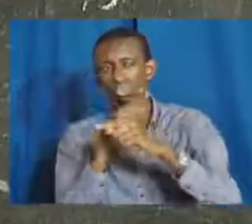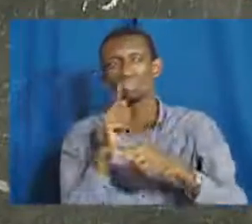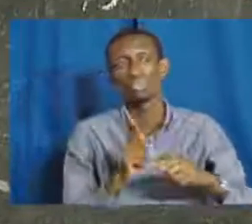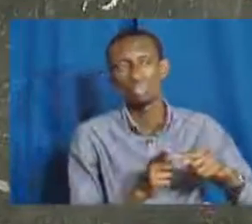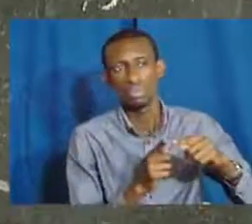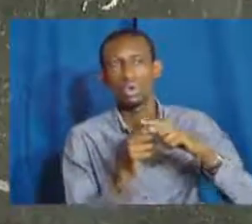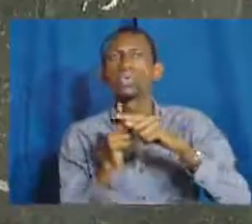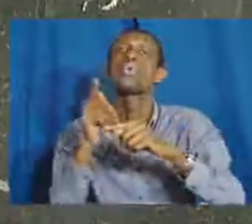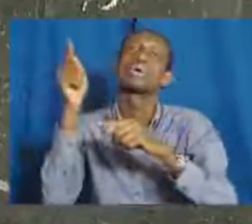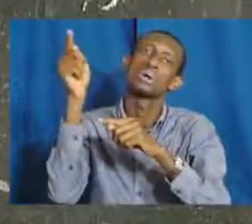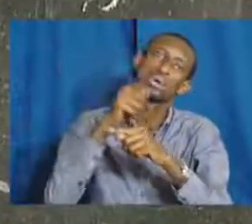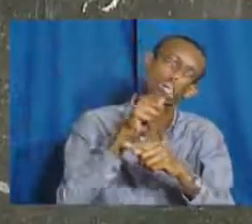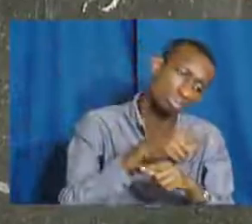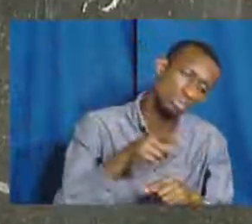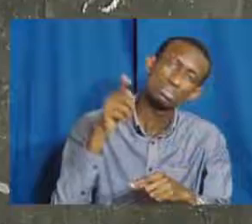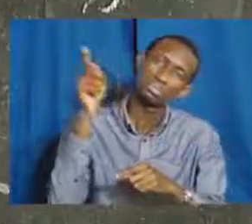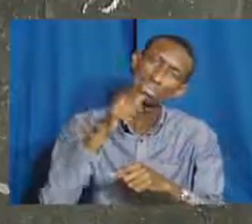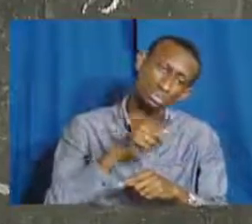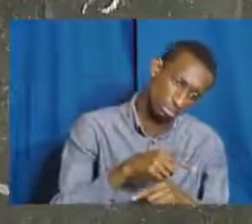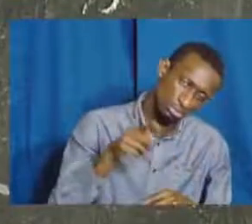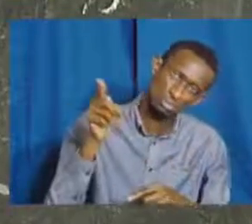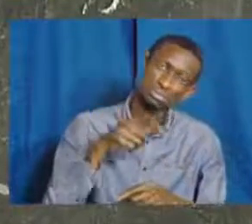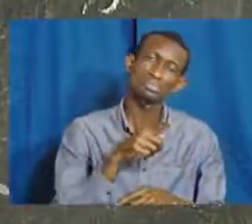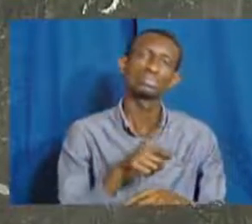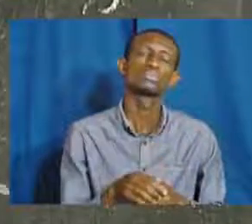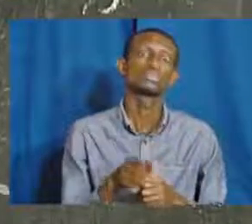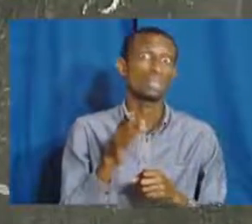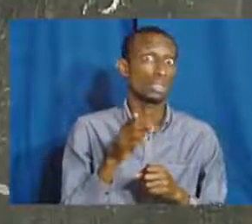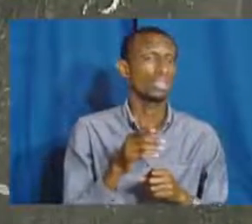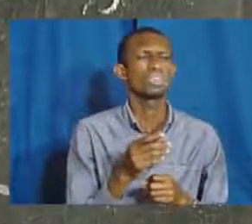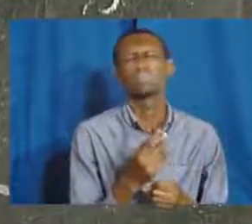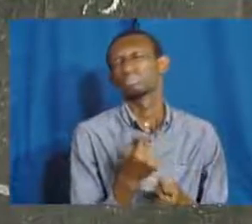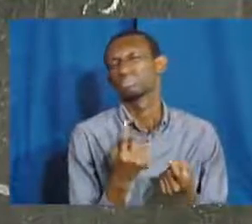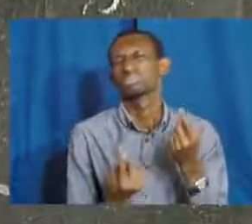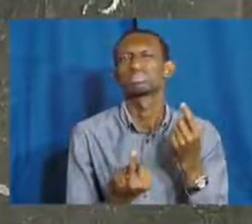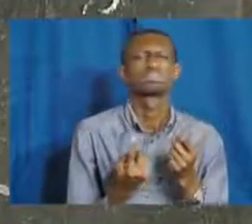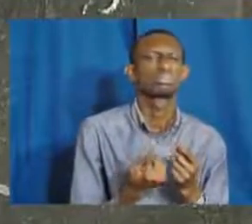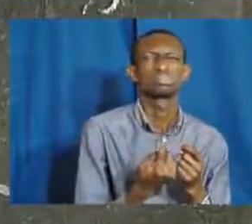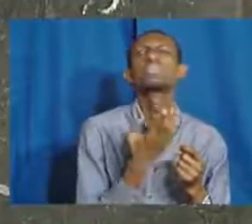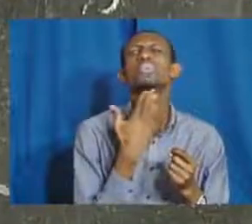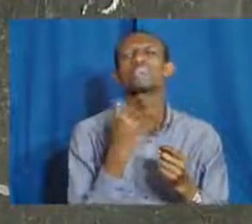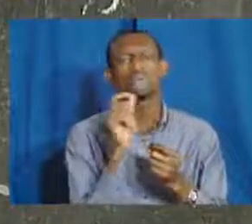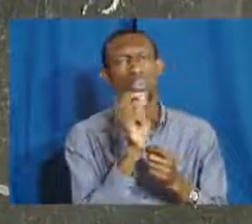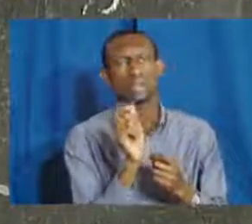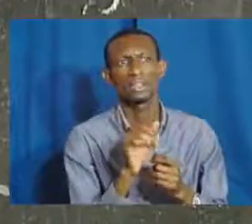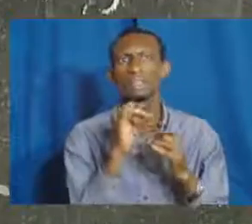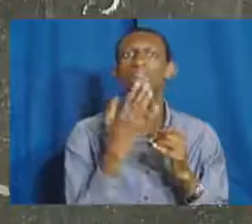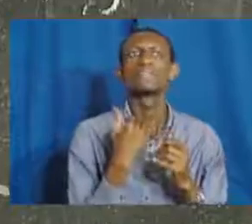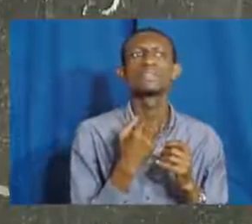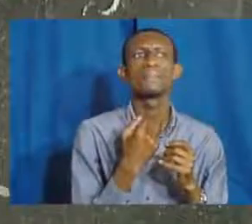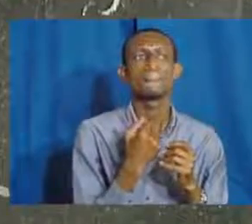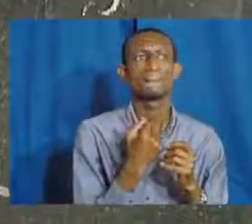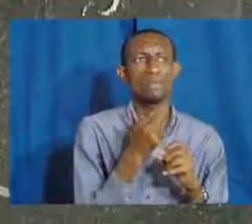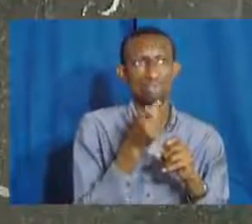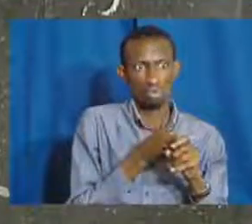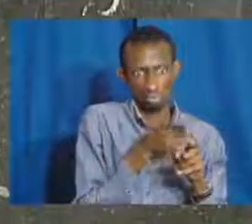back like this. So whichever element that you want to write, when you have this aside, you will be